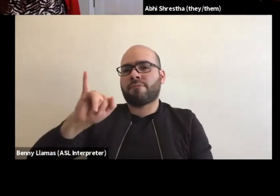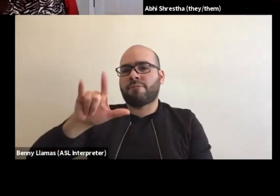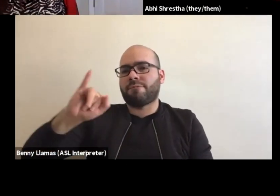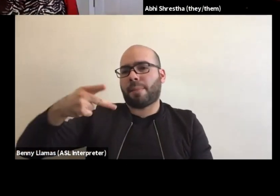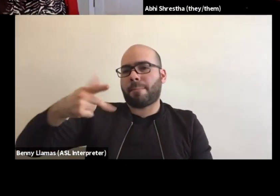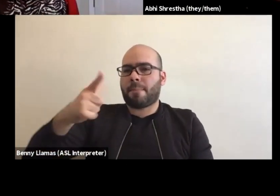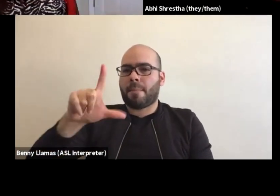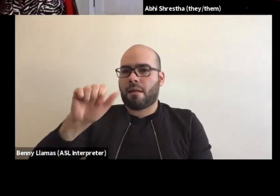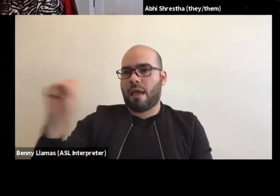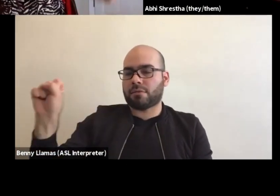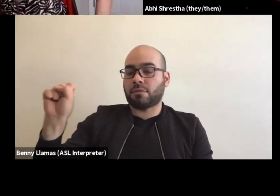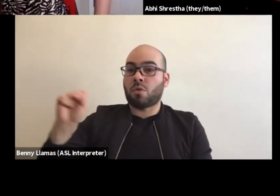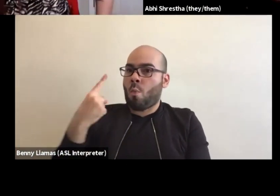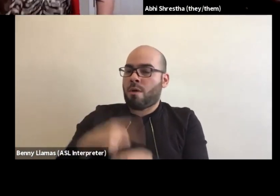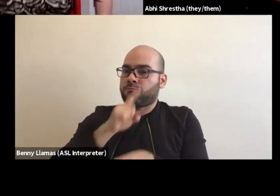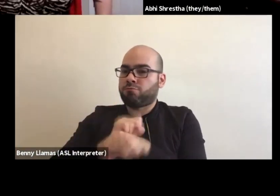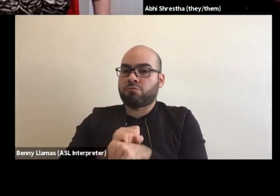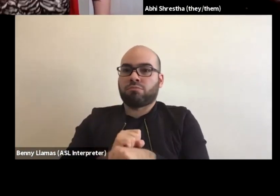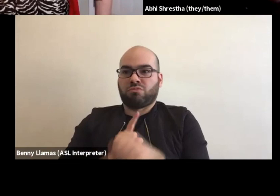gonna combust in my head.